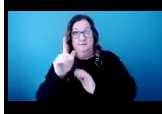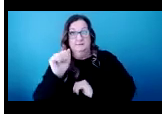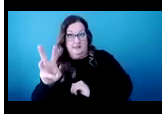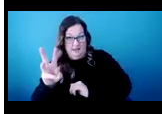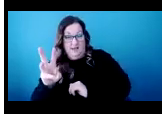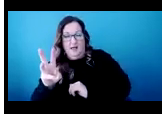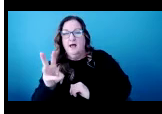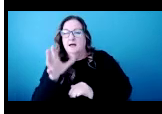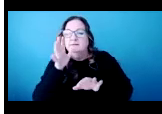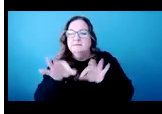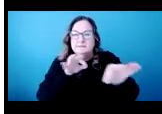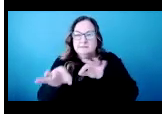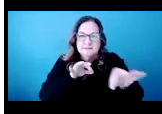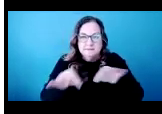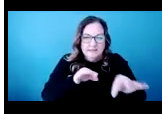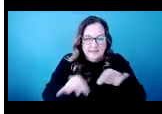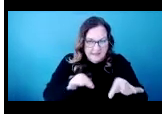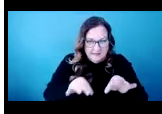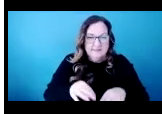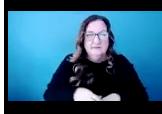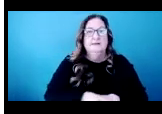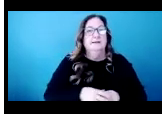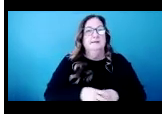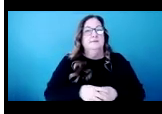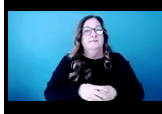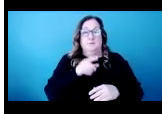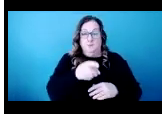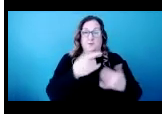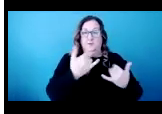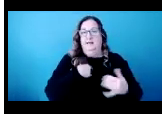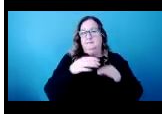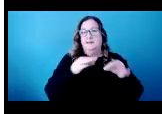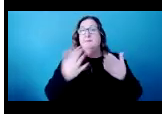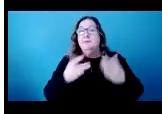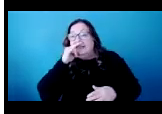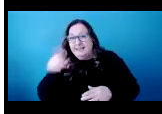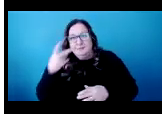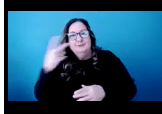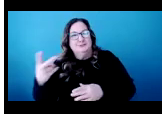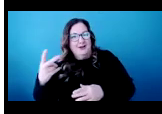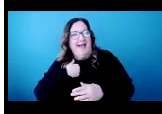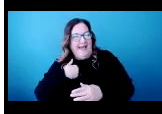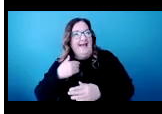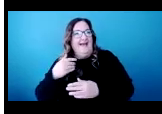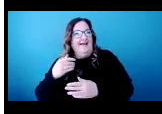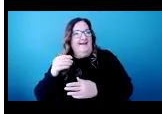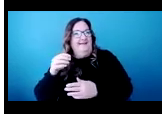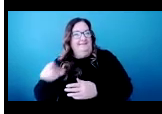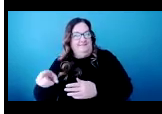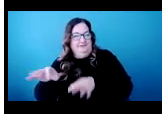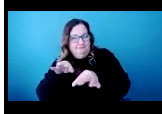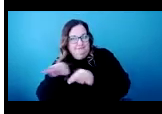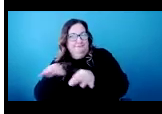Bill. This is basically that video just on one slide. So essentially, if you start at the